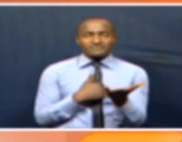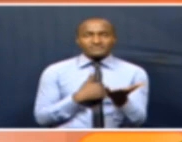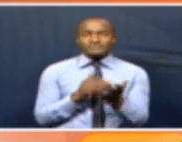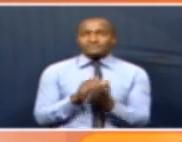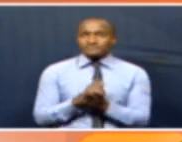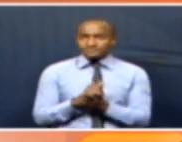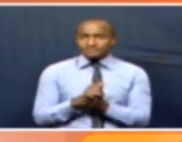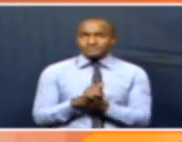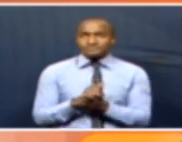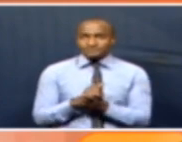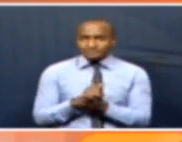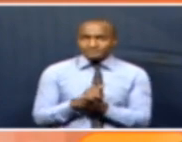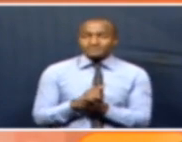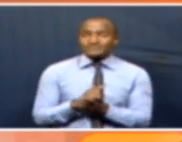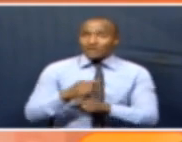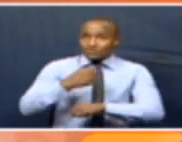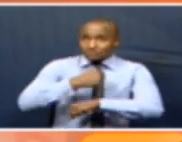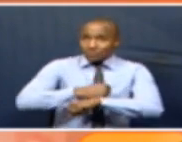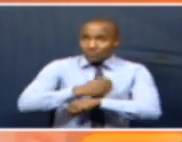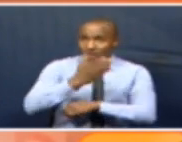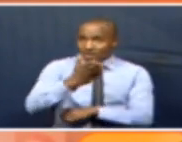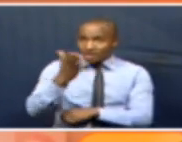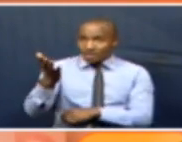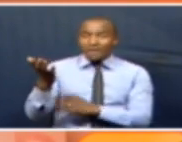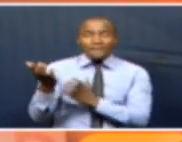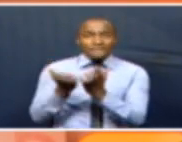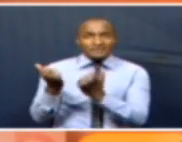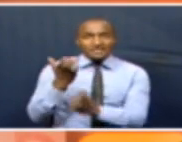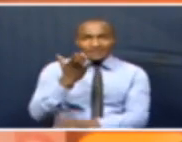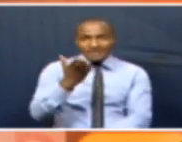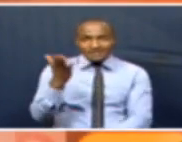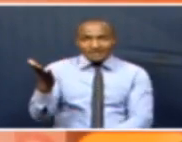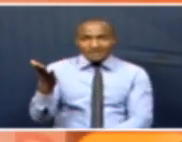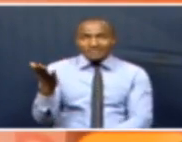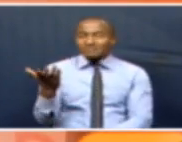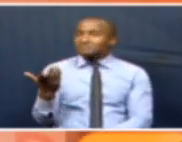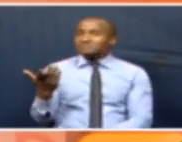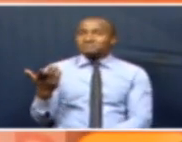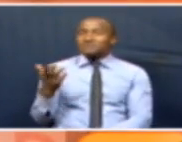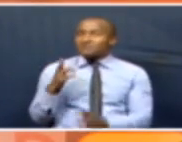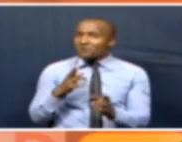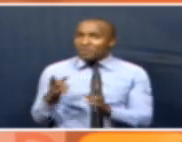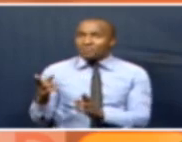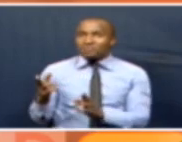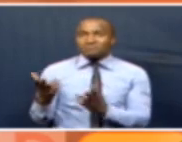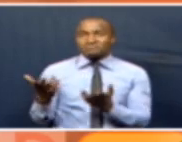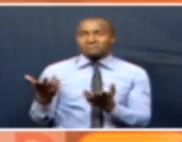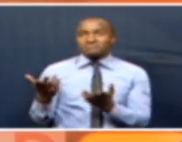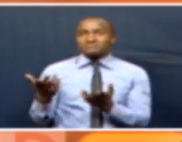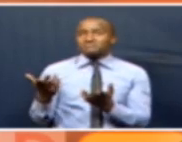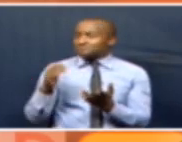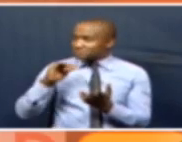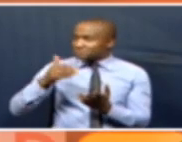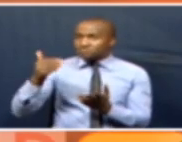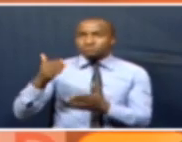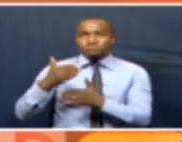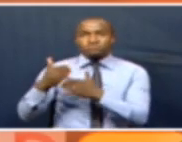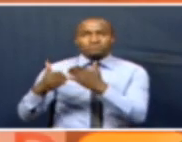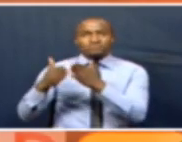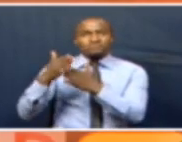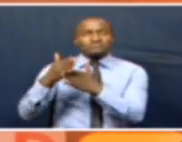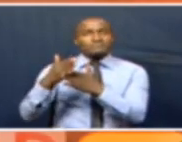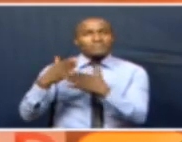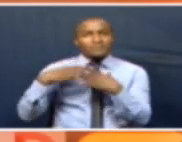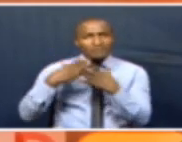in schools, in businesses, and in settlements like urban development. You can see a lot